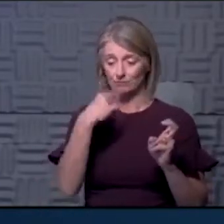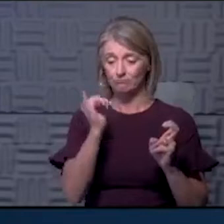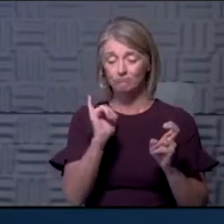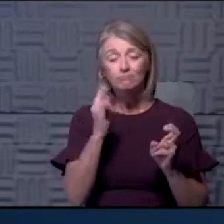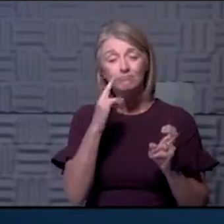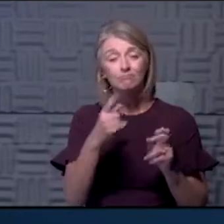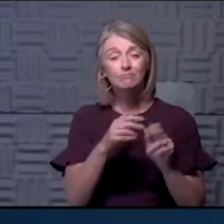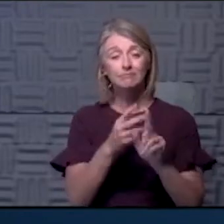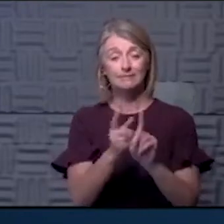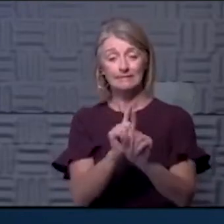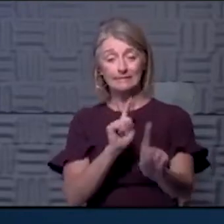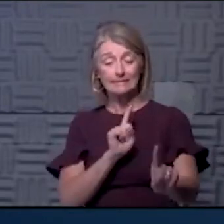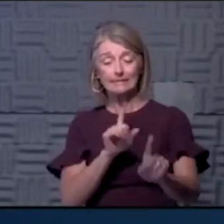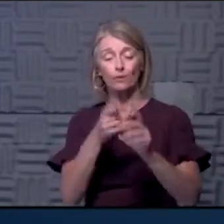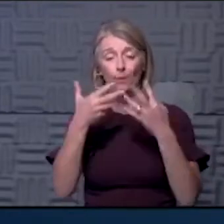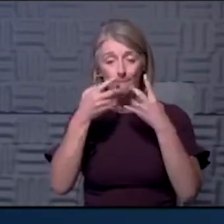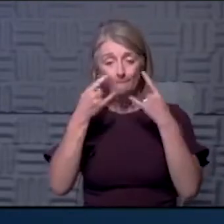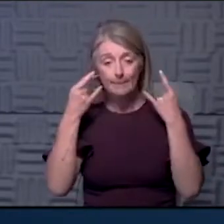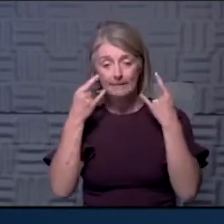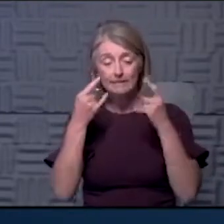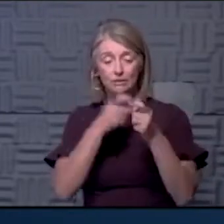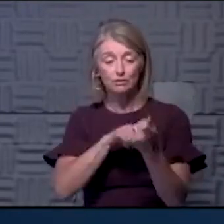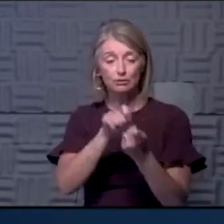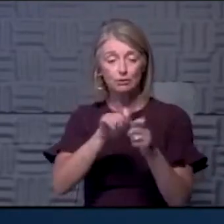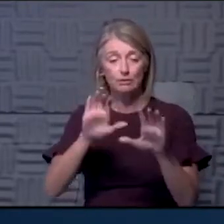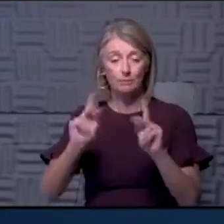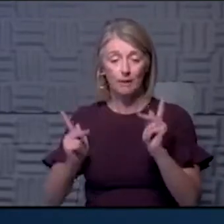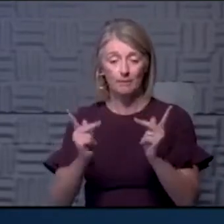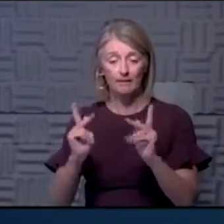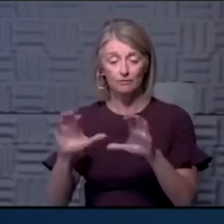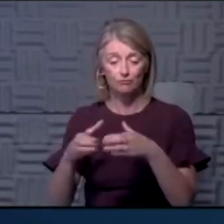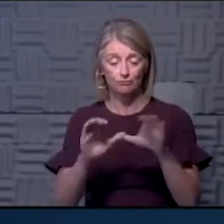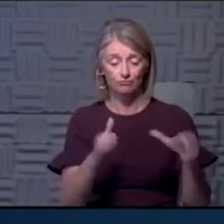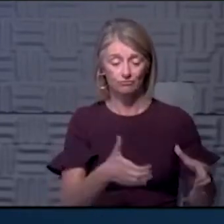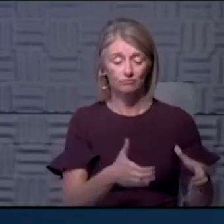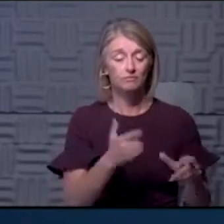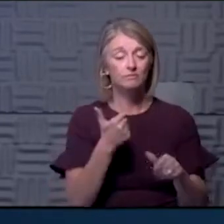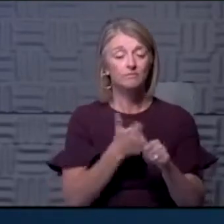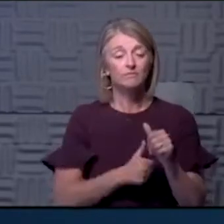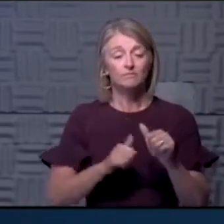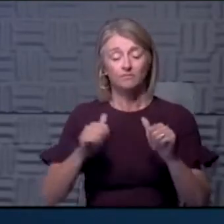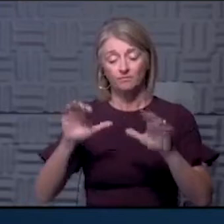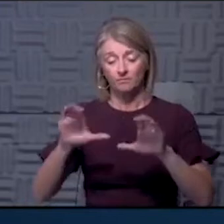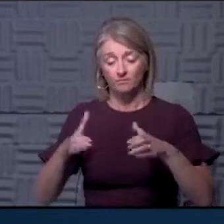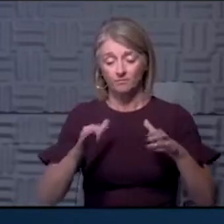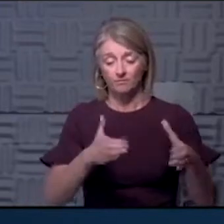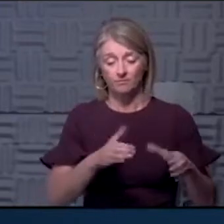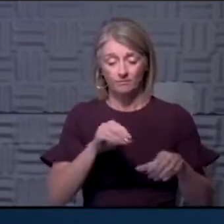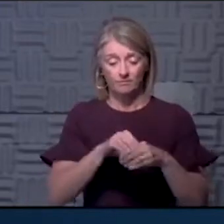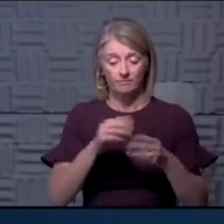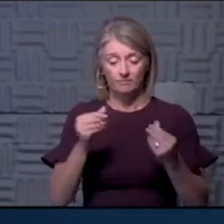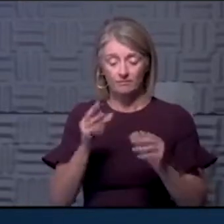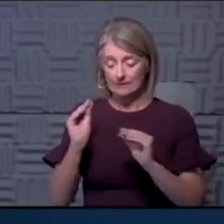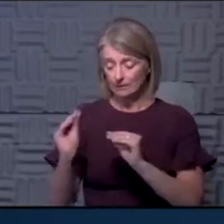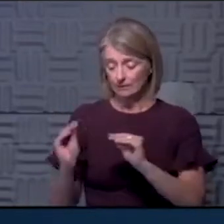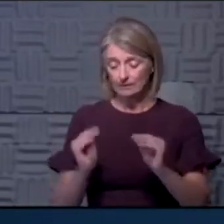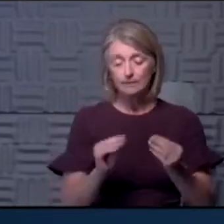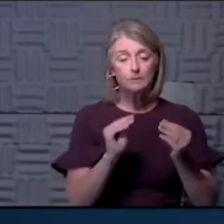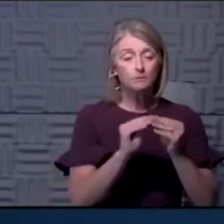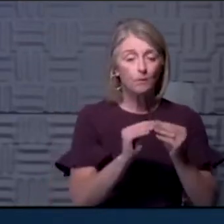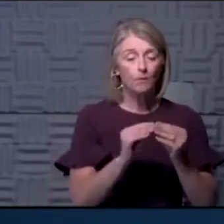a distancing or a masking standpoint in certain populations? Are there groups within the campus that we need to do more education